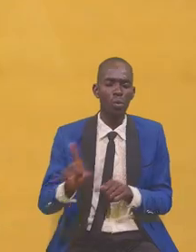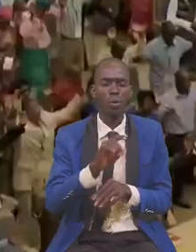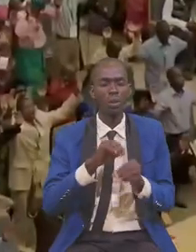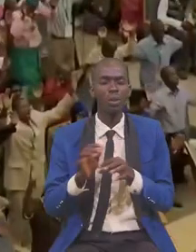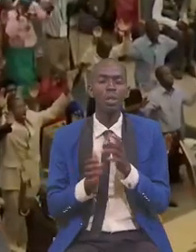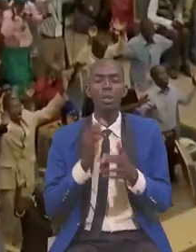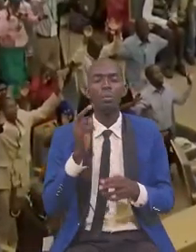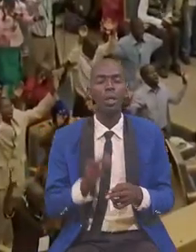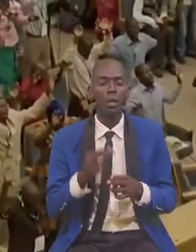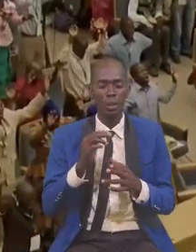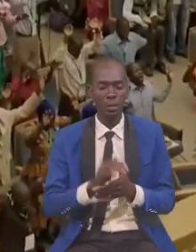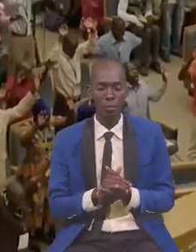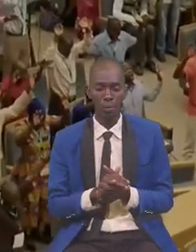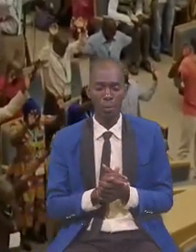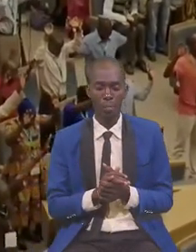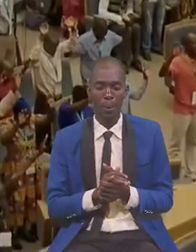Jesus' name. Amen.